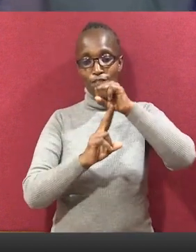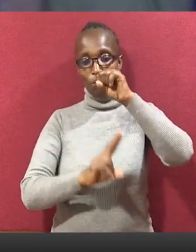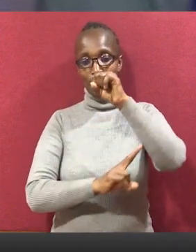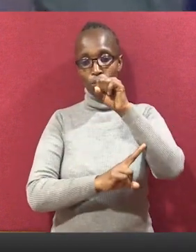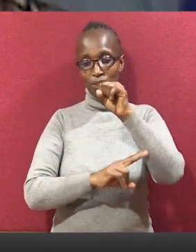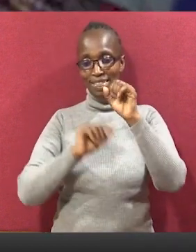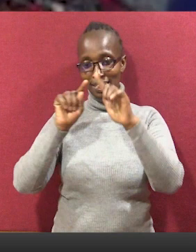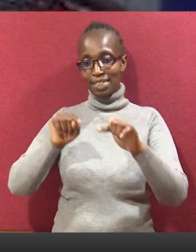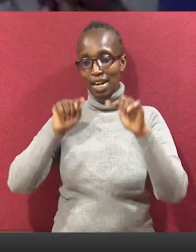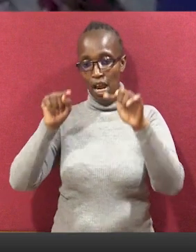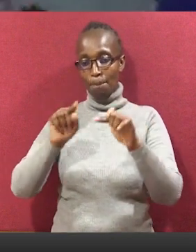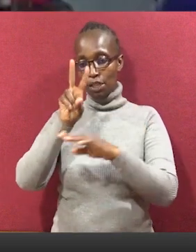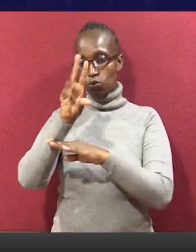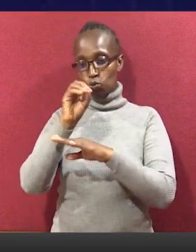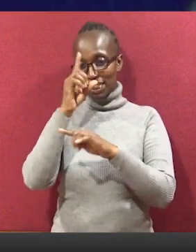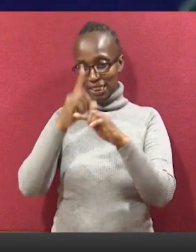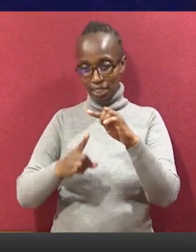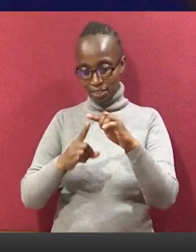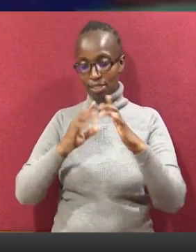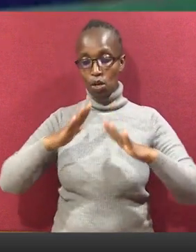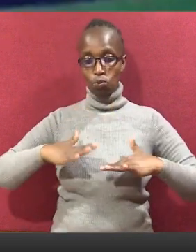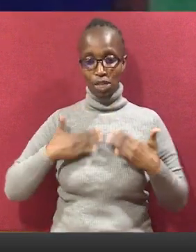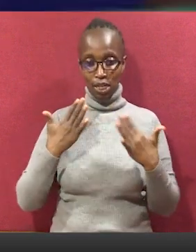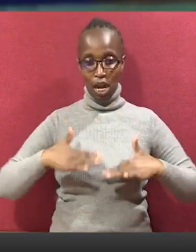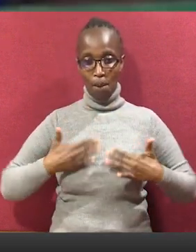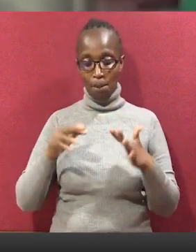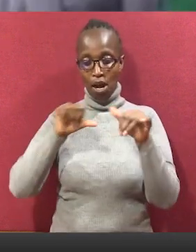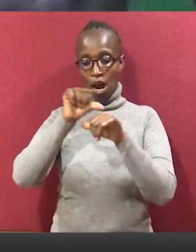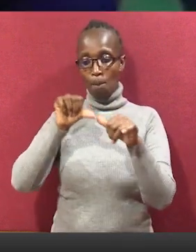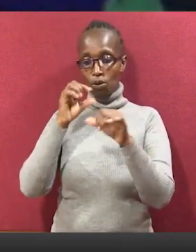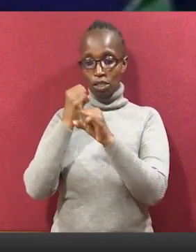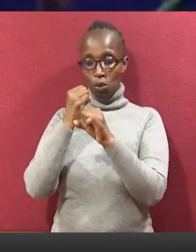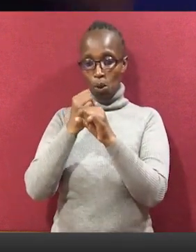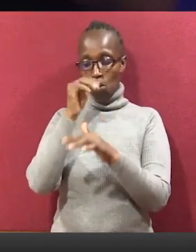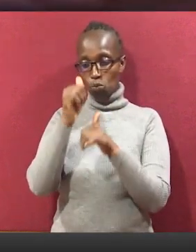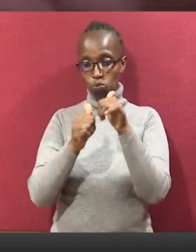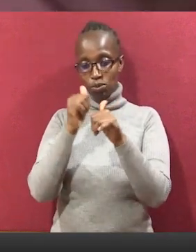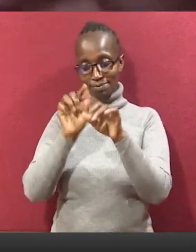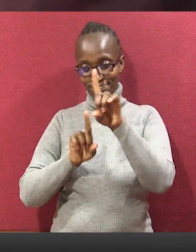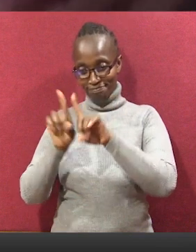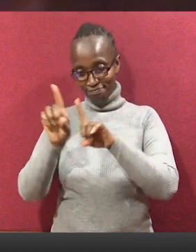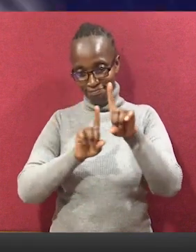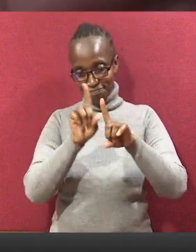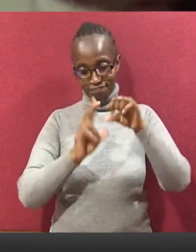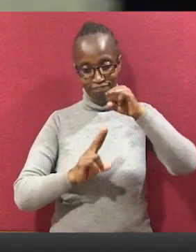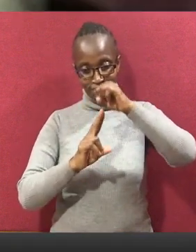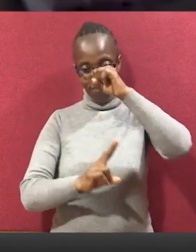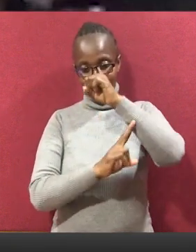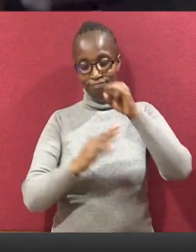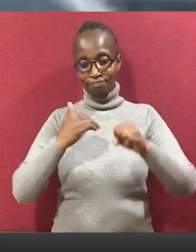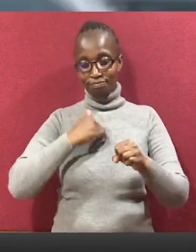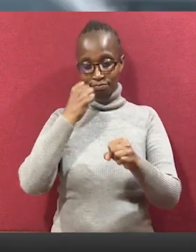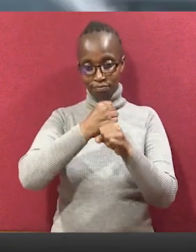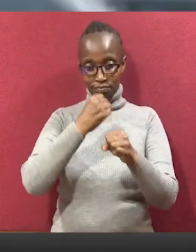Foundation turning 20. We are very happy about the work that Safaricom Foundation has done. So it's